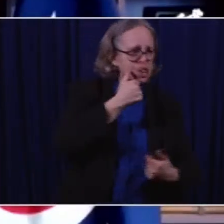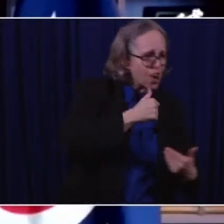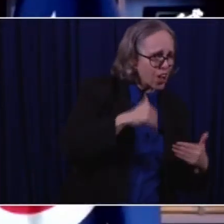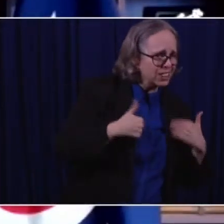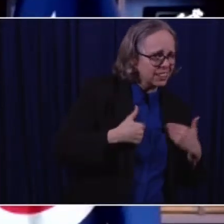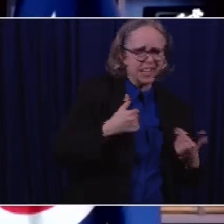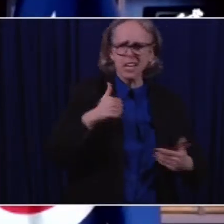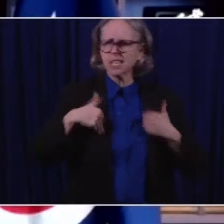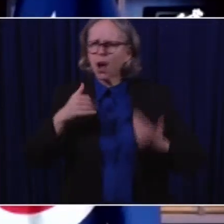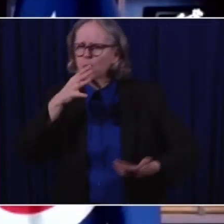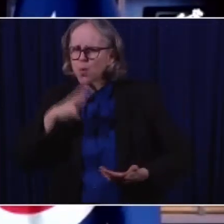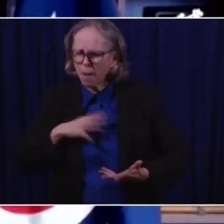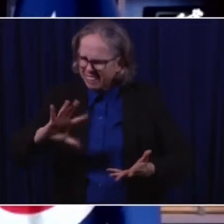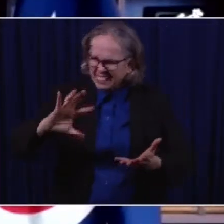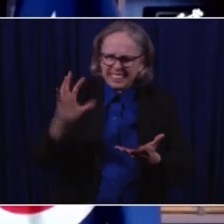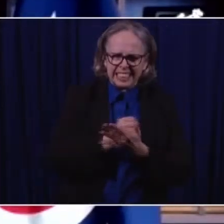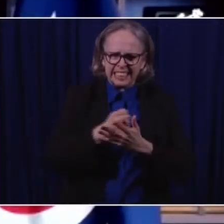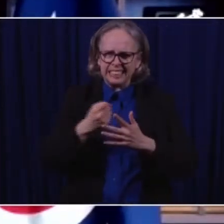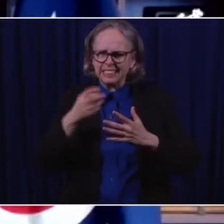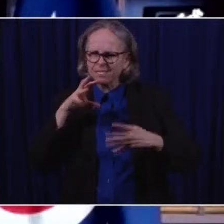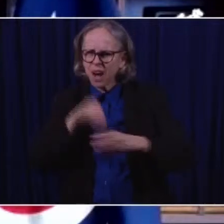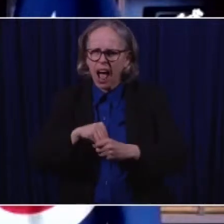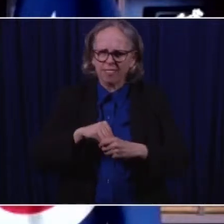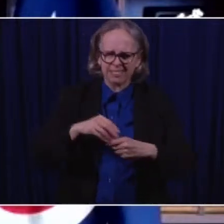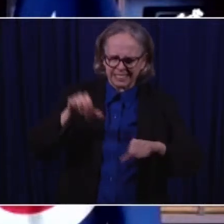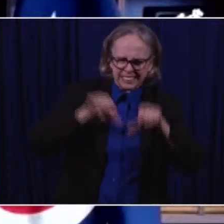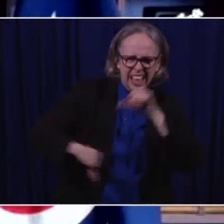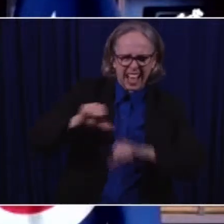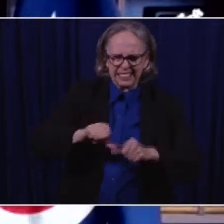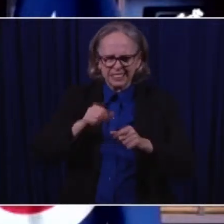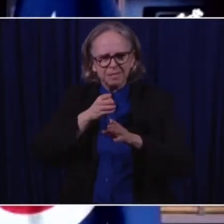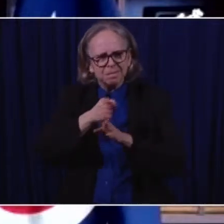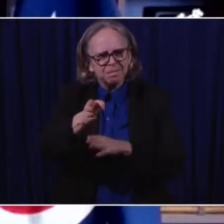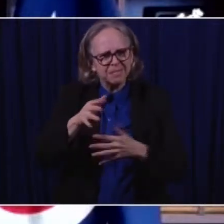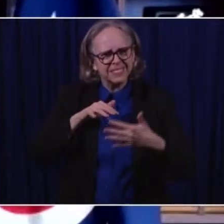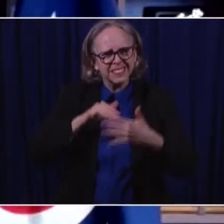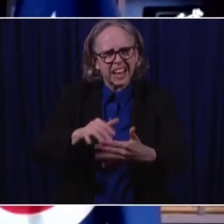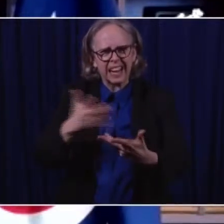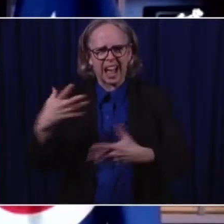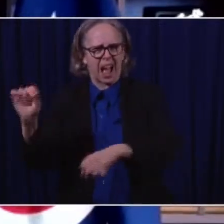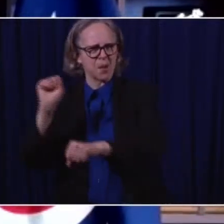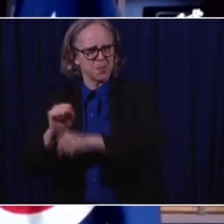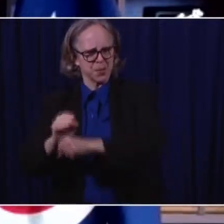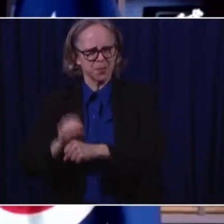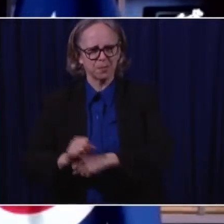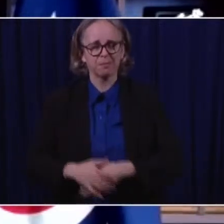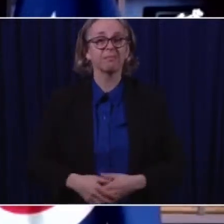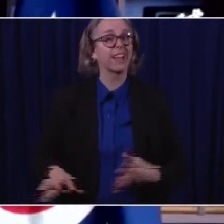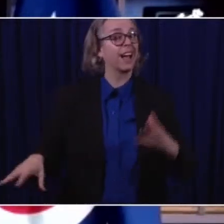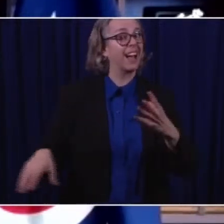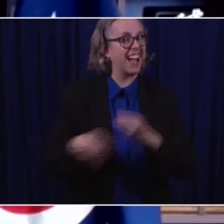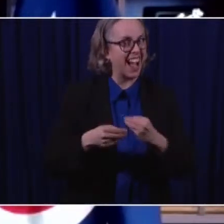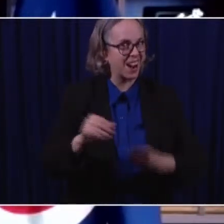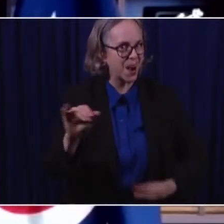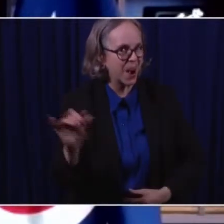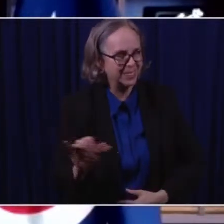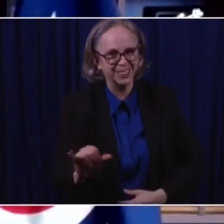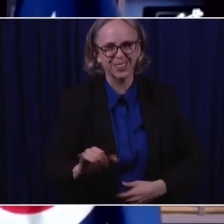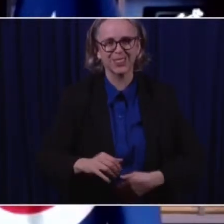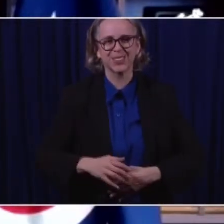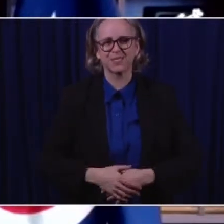an academic role in science and do some of these great things. Also, Governor, an announcement